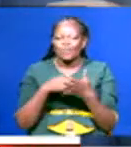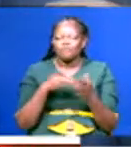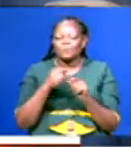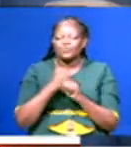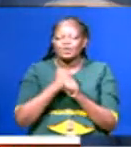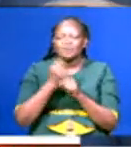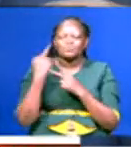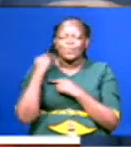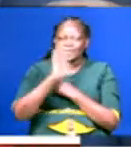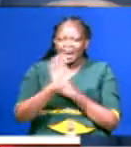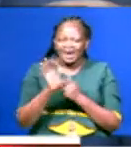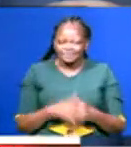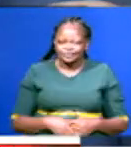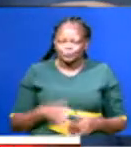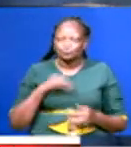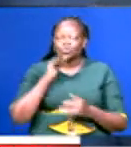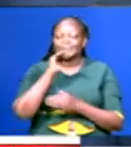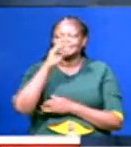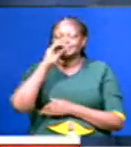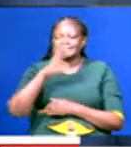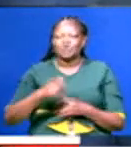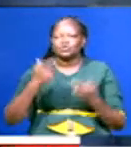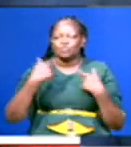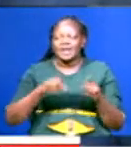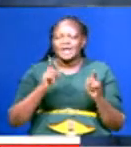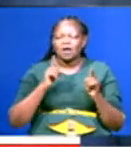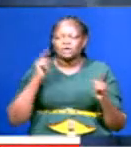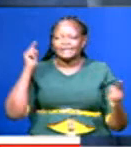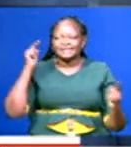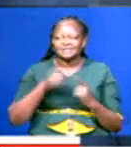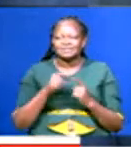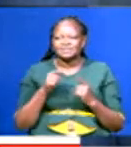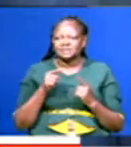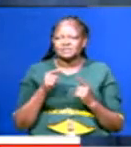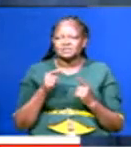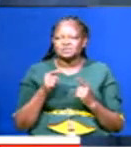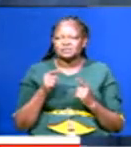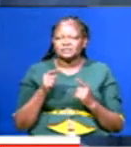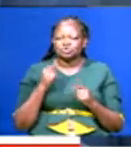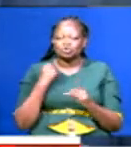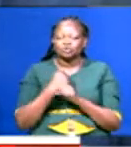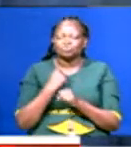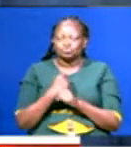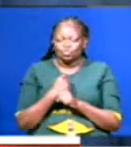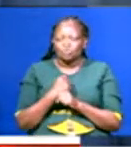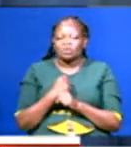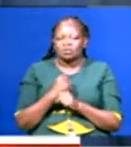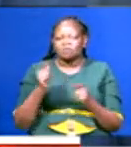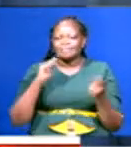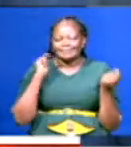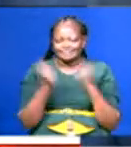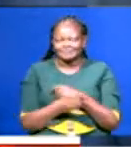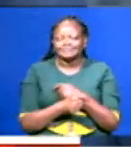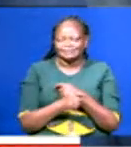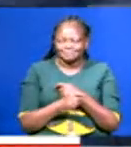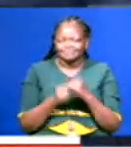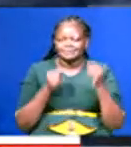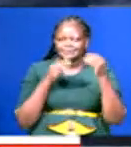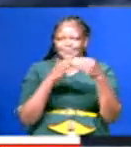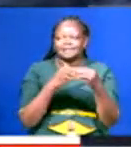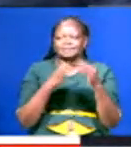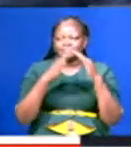I want to urge the Speaker to allow Azimio to effect the changes in leadership in the